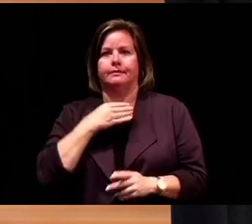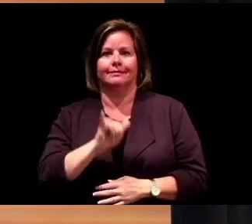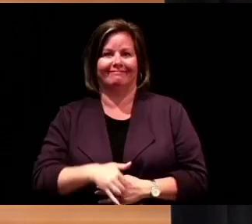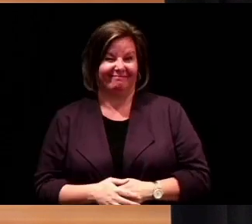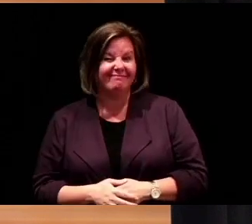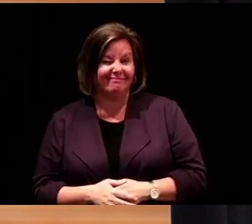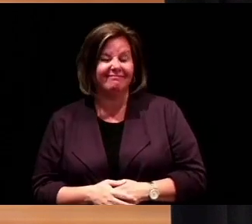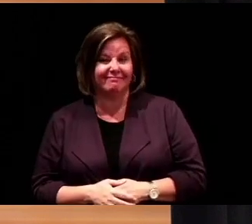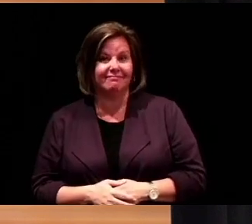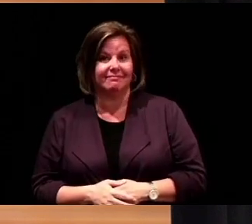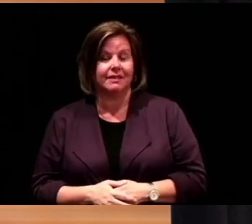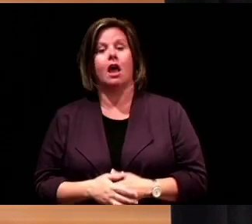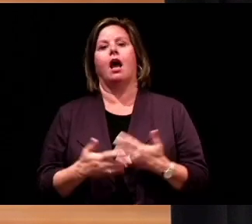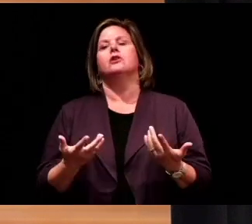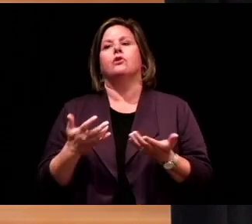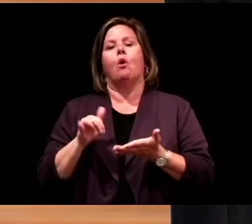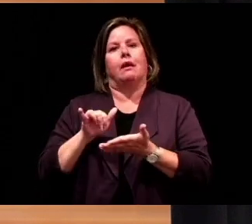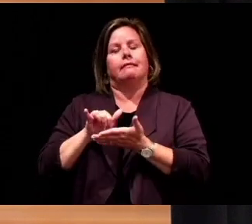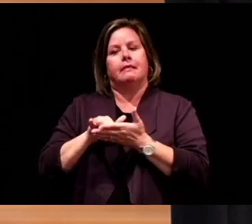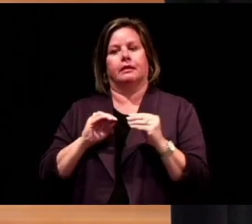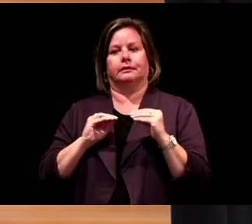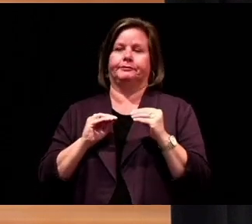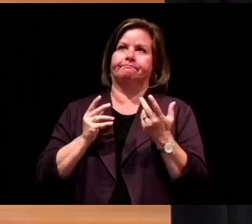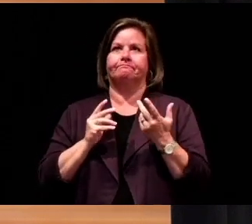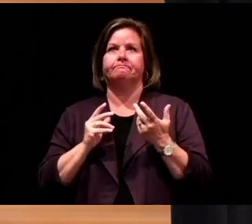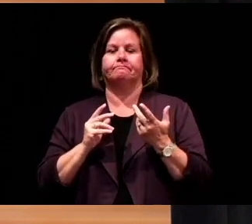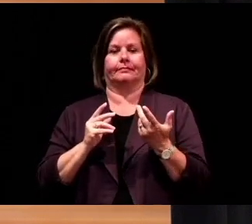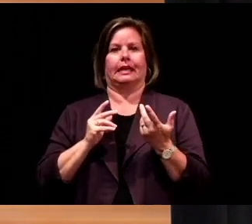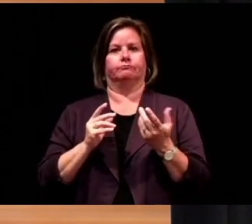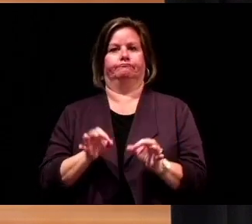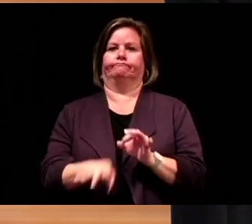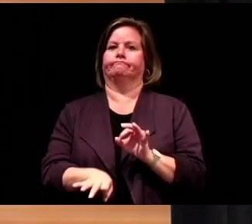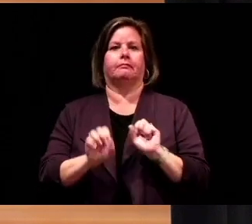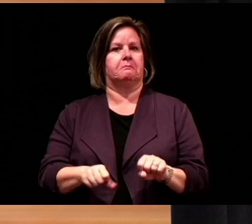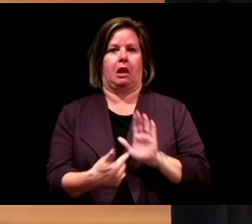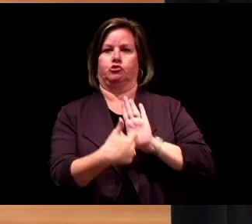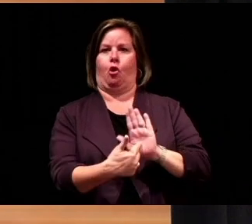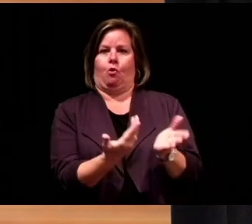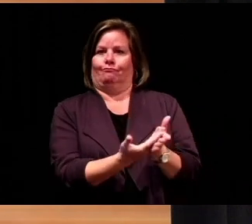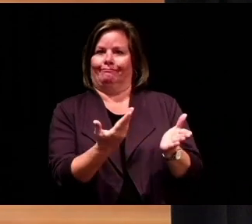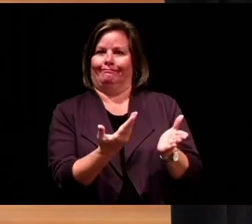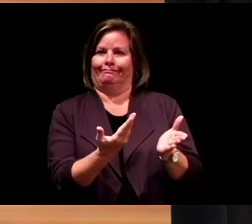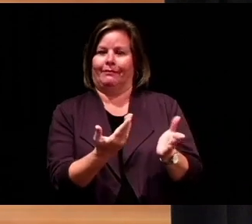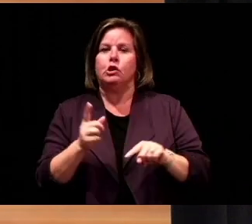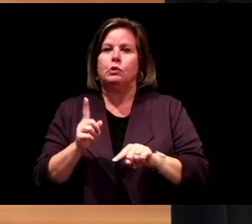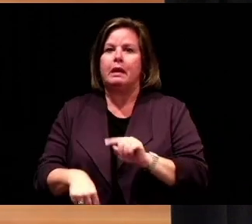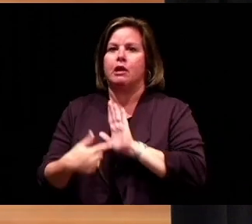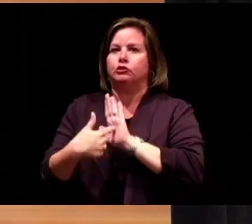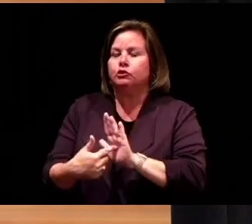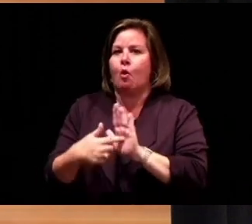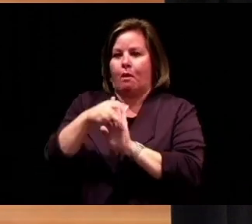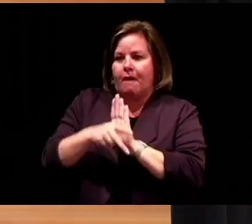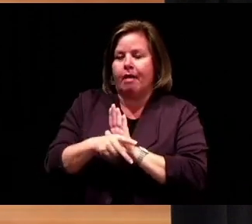reasons. But the case was not against the city. The case was against, right, the apartment complex. So what was the net effect